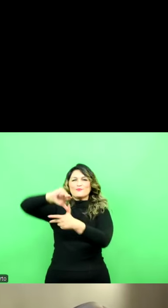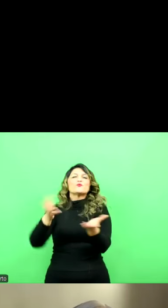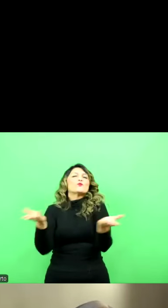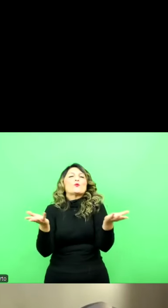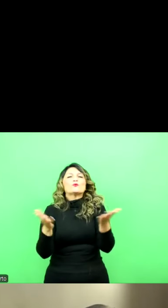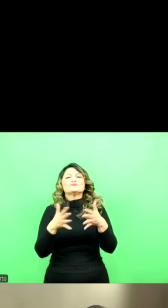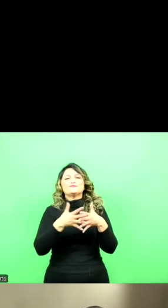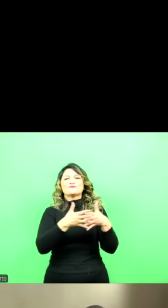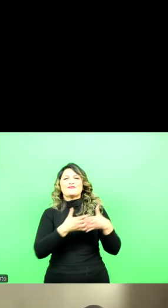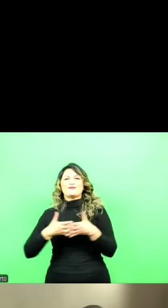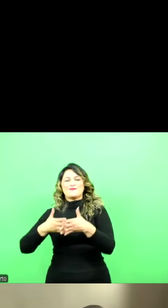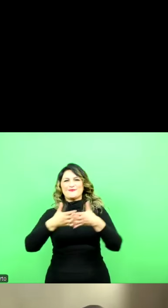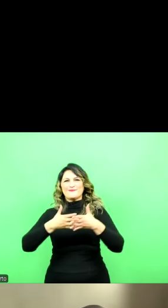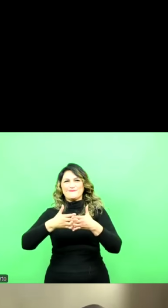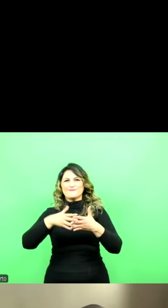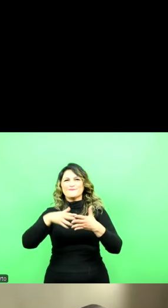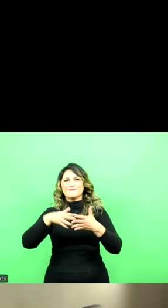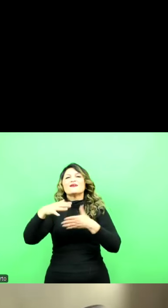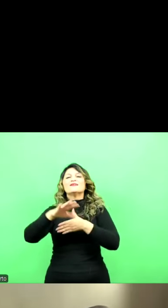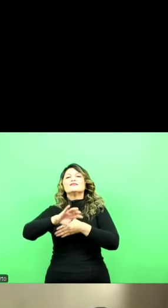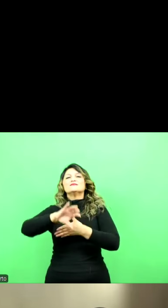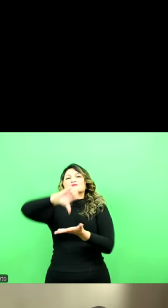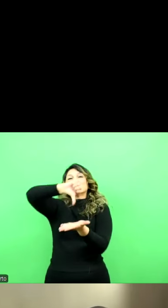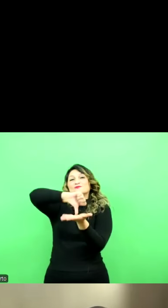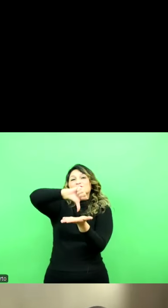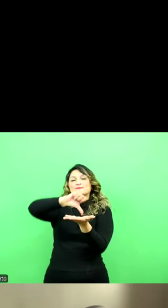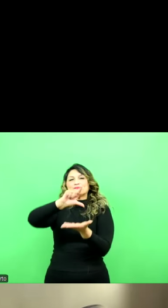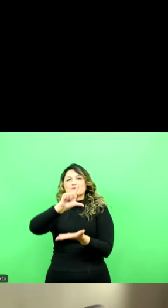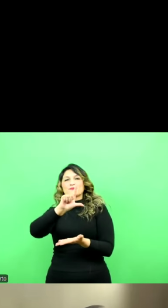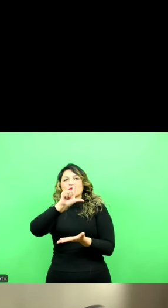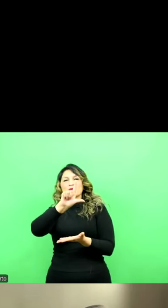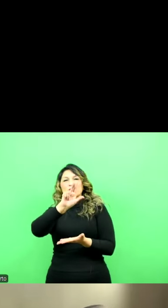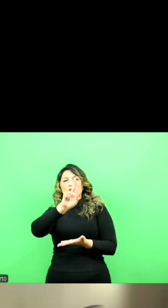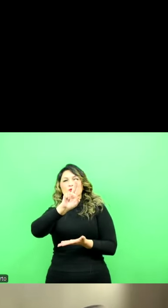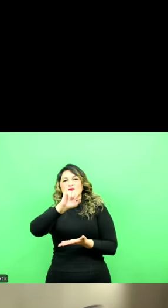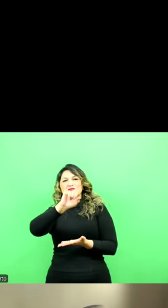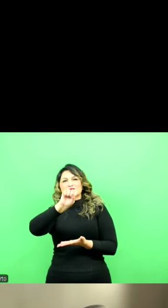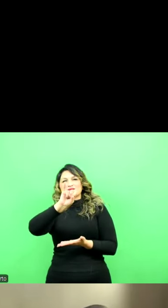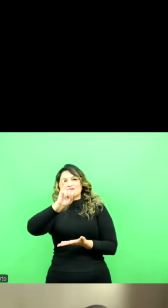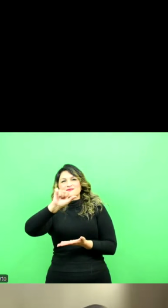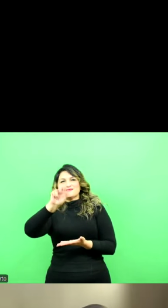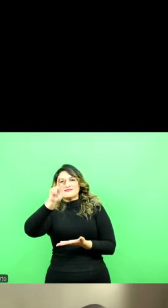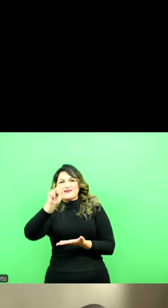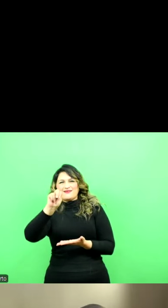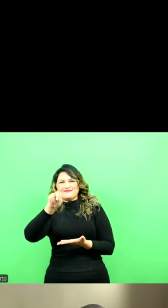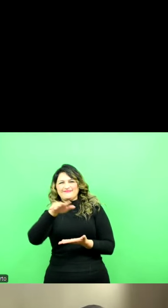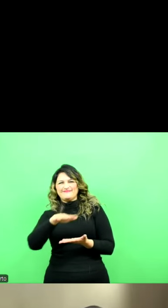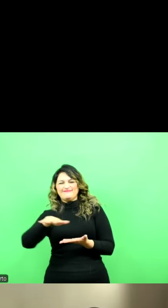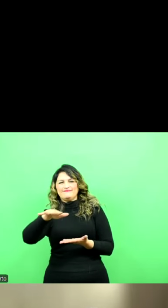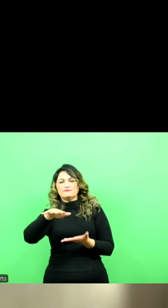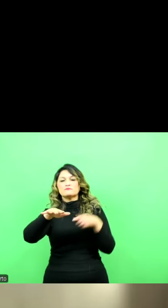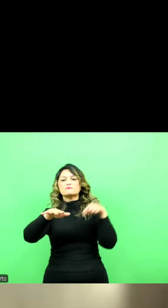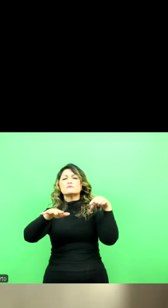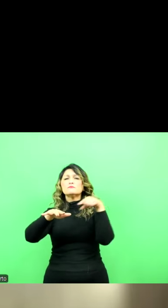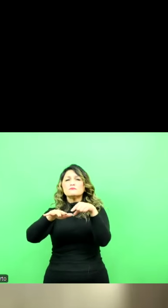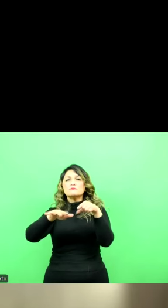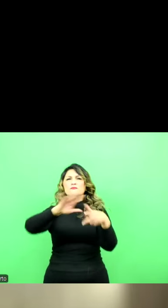the vulnerability of older persons, but also their profound resilience.